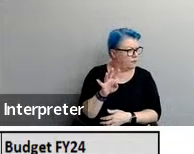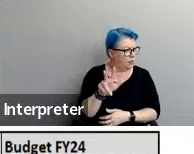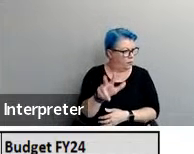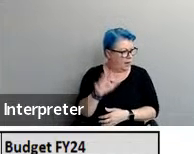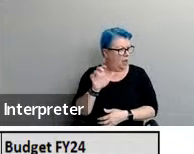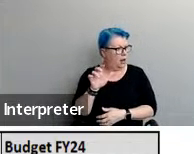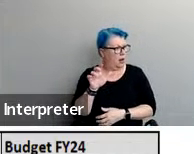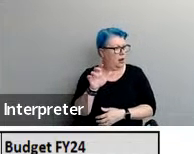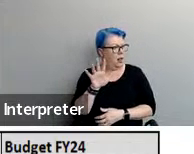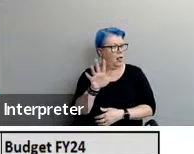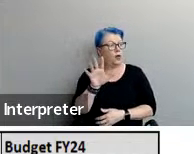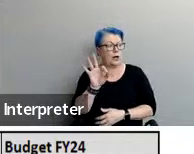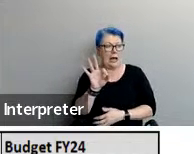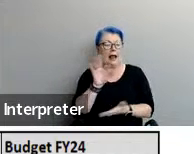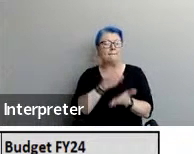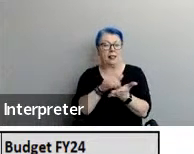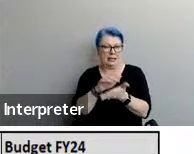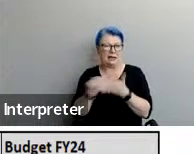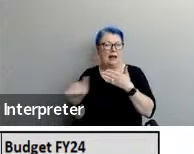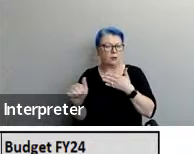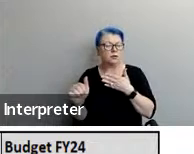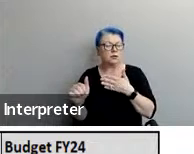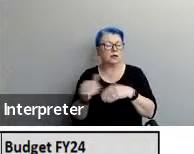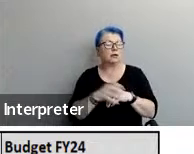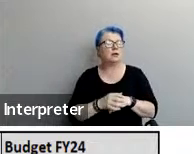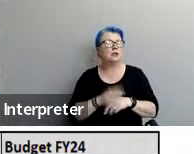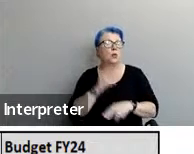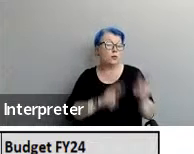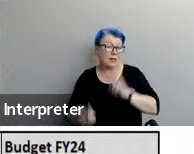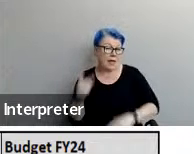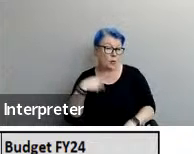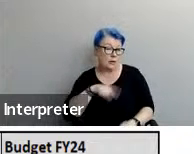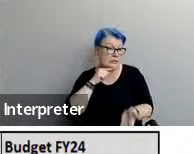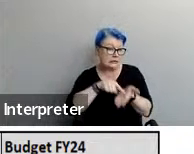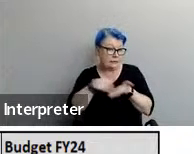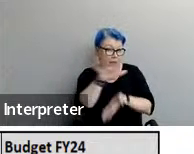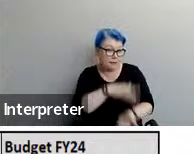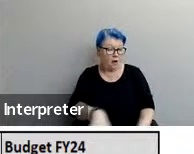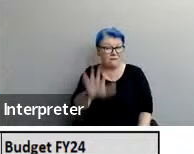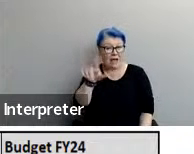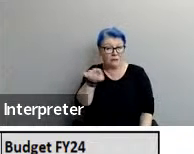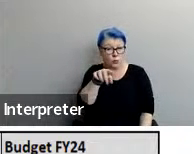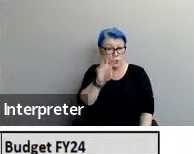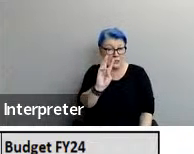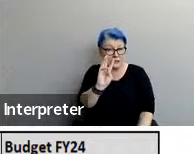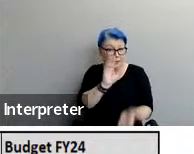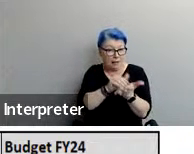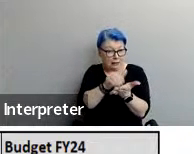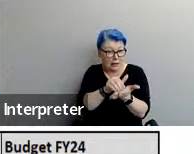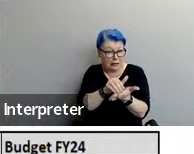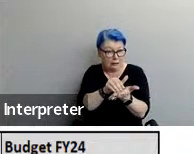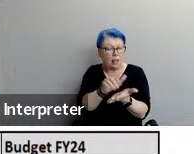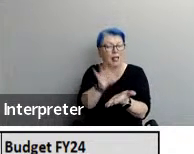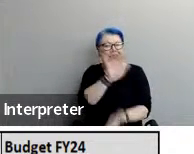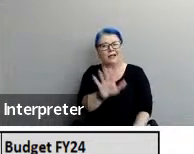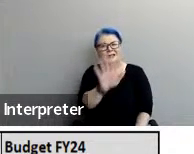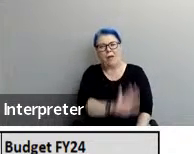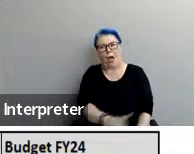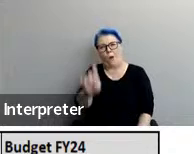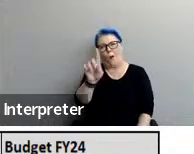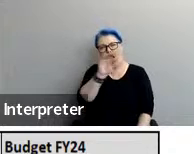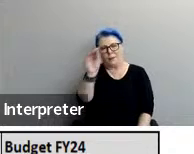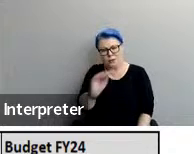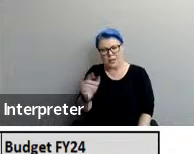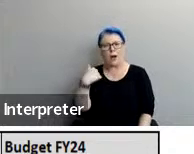that, we can look at what we spend. So about $5 million to $6 million is roughly 1%. We have a strong